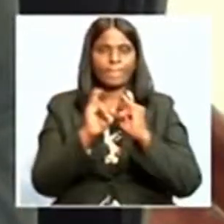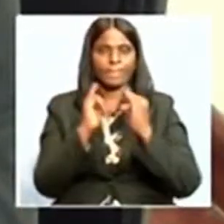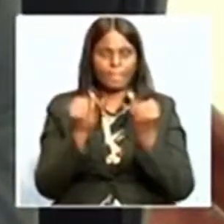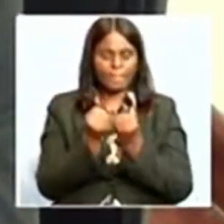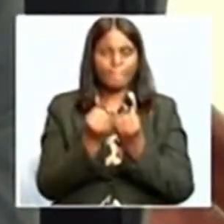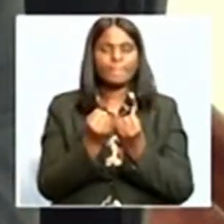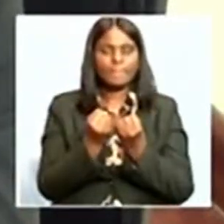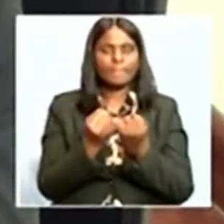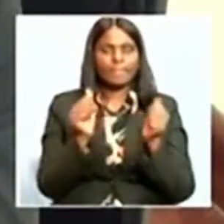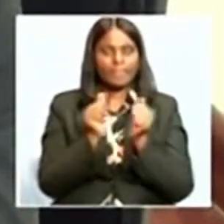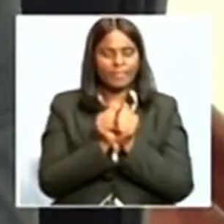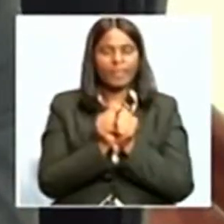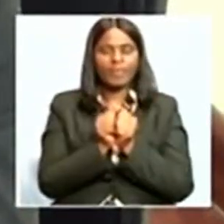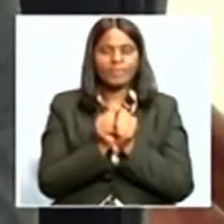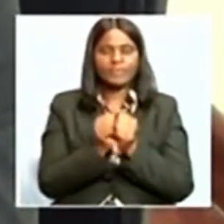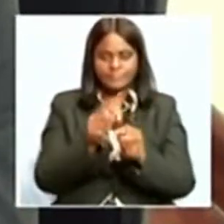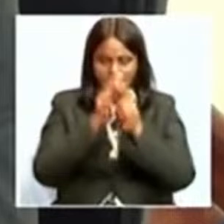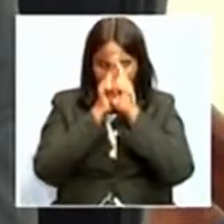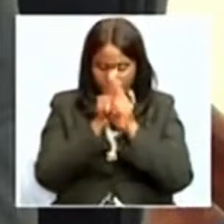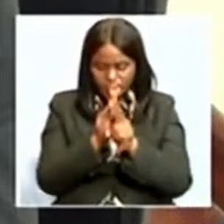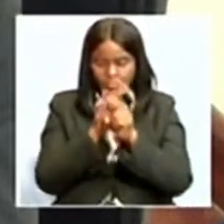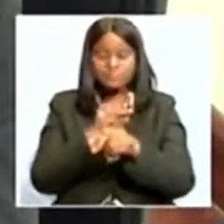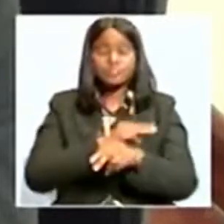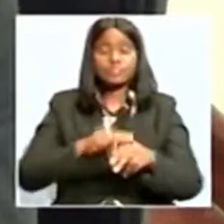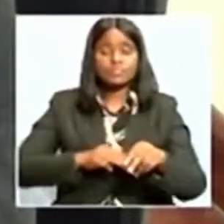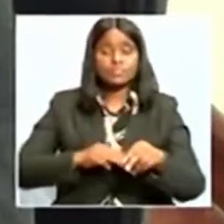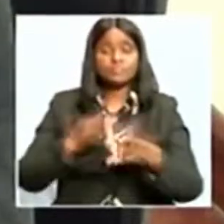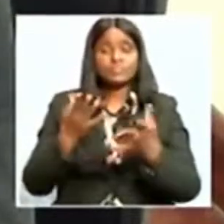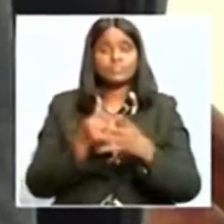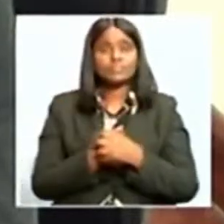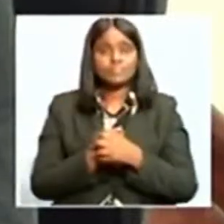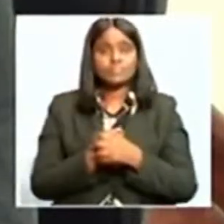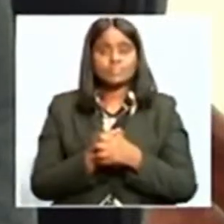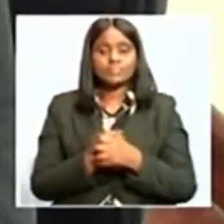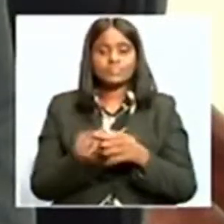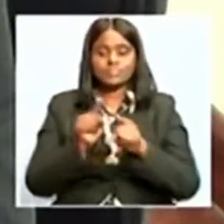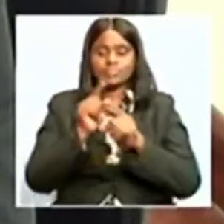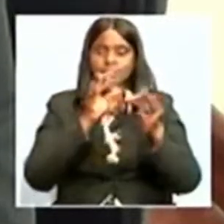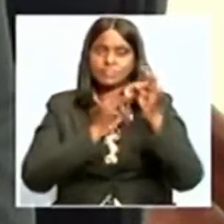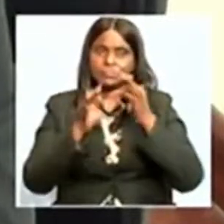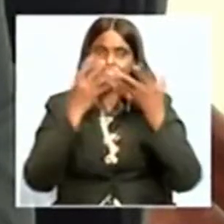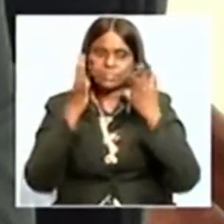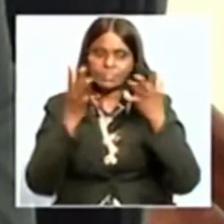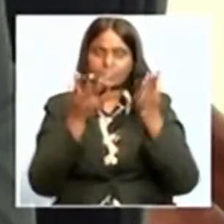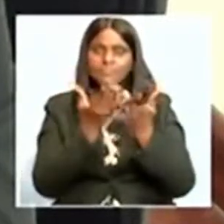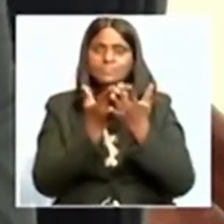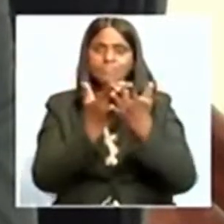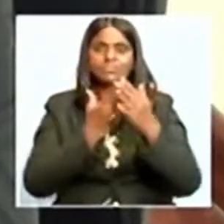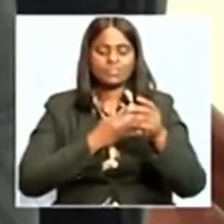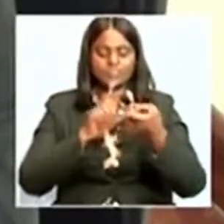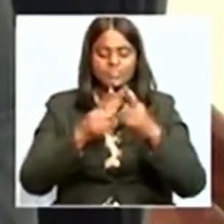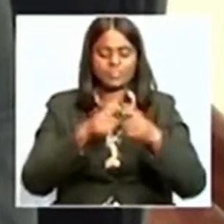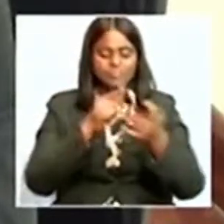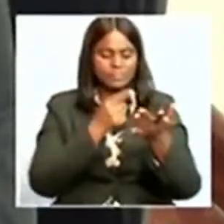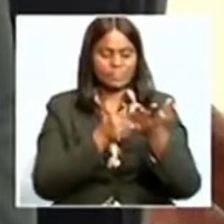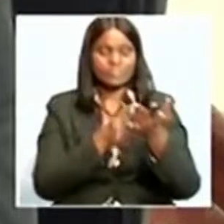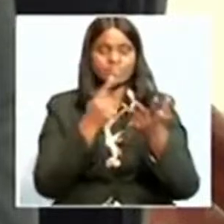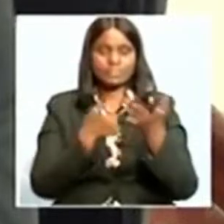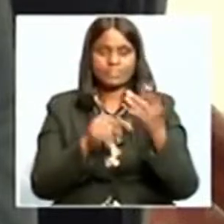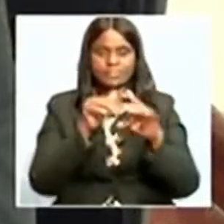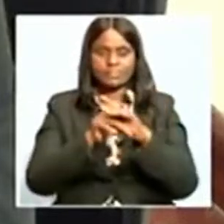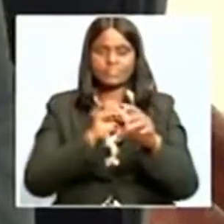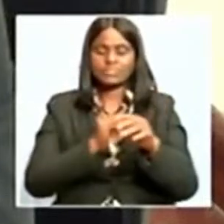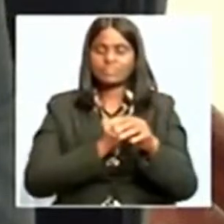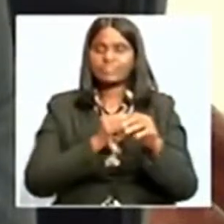institution. And also, honourable members, as also alluded to by my submitted by my colleague, this is sitting in